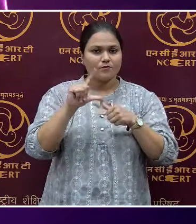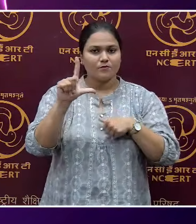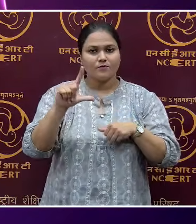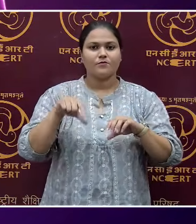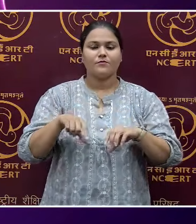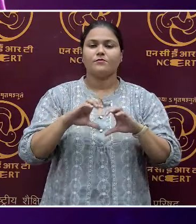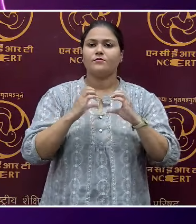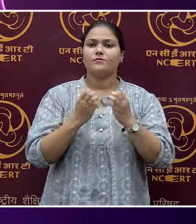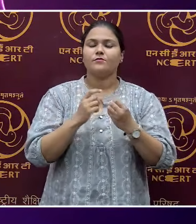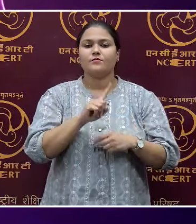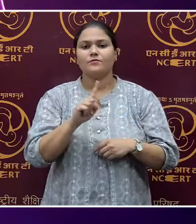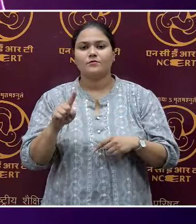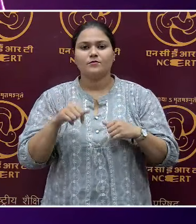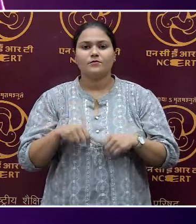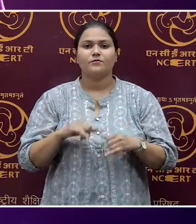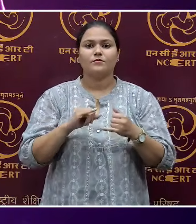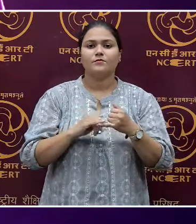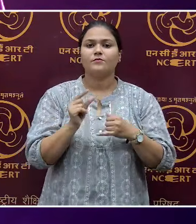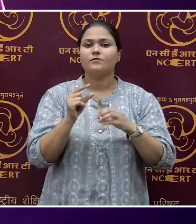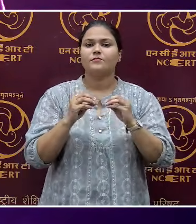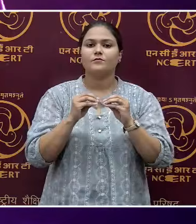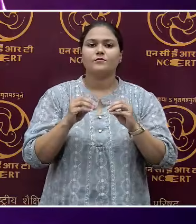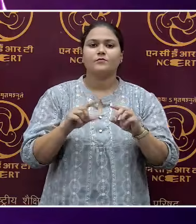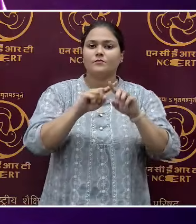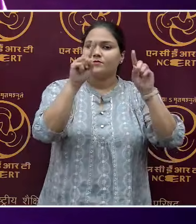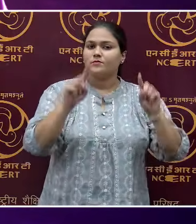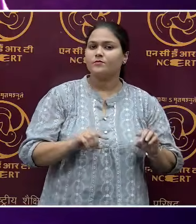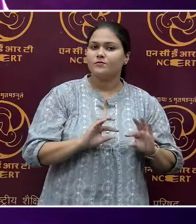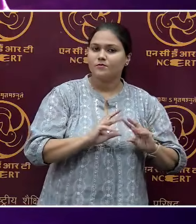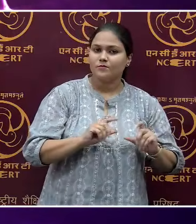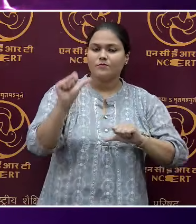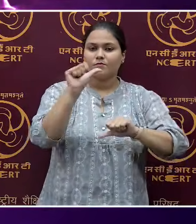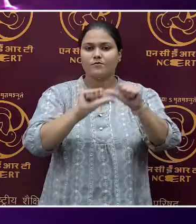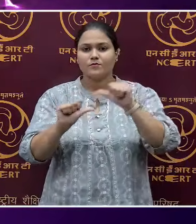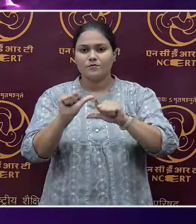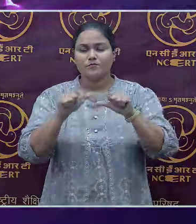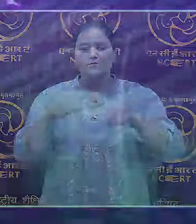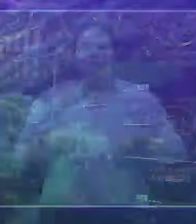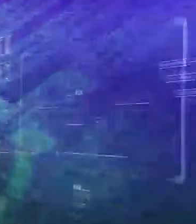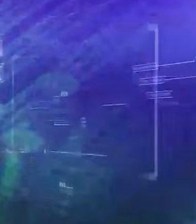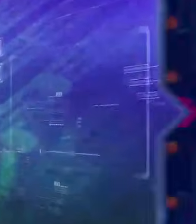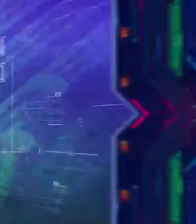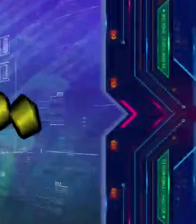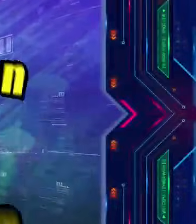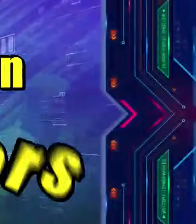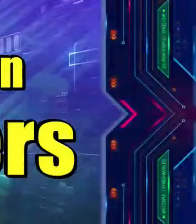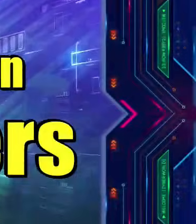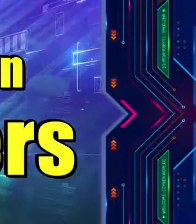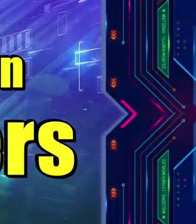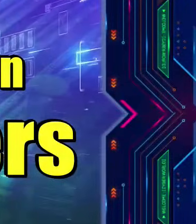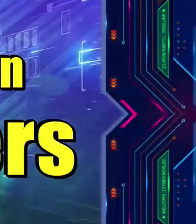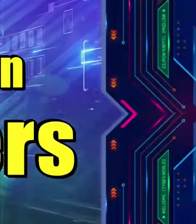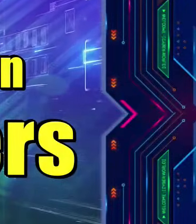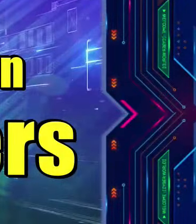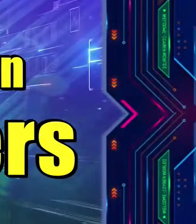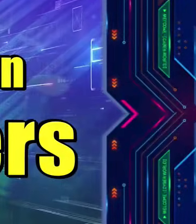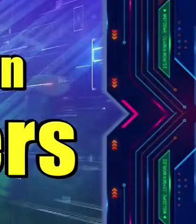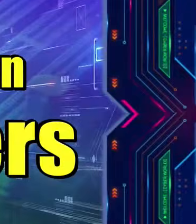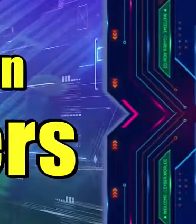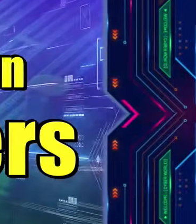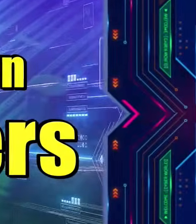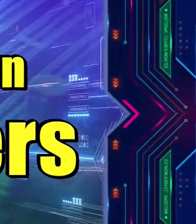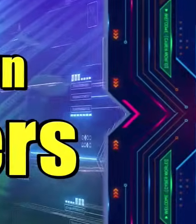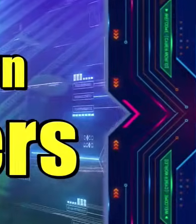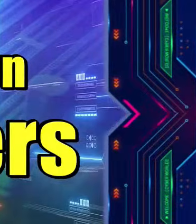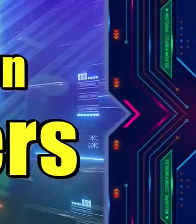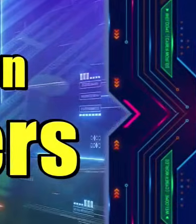grade 11. The subject that we are taking up is computer science, and the topic for today's session is demonstration of simulation